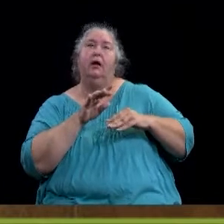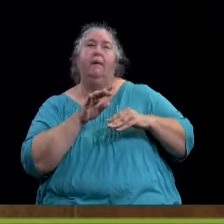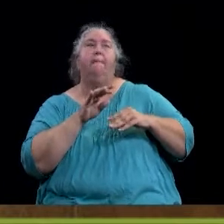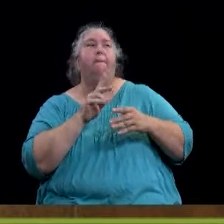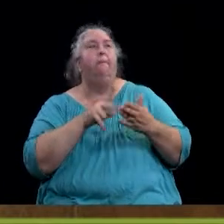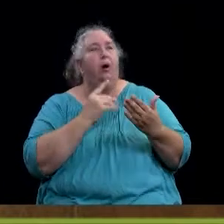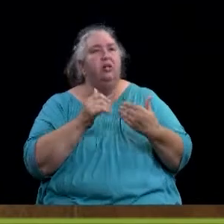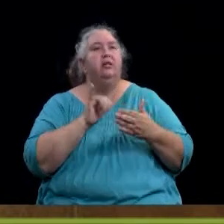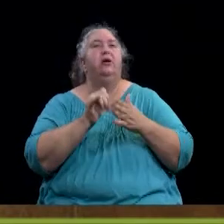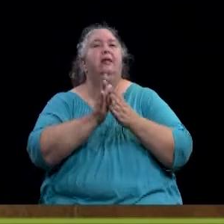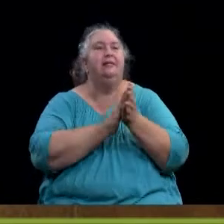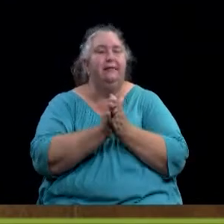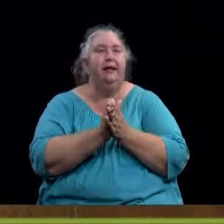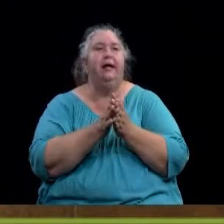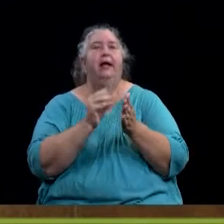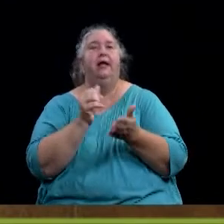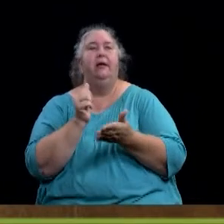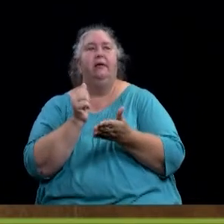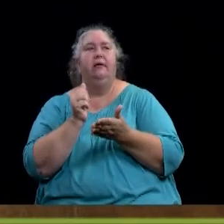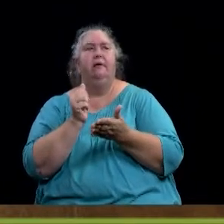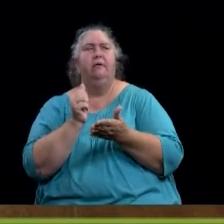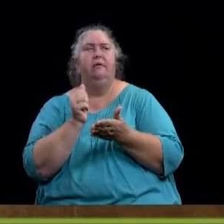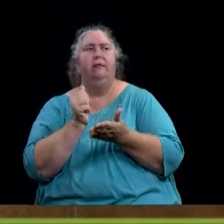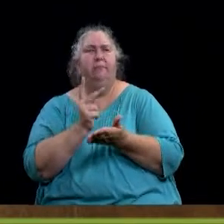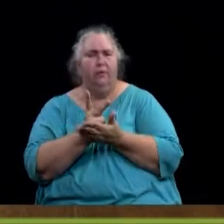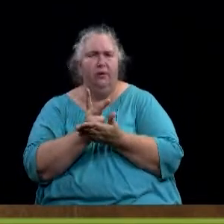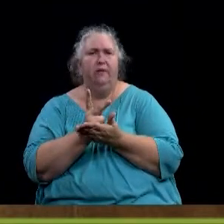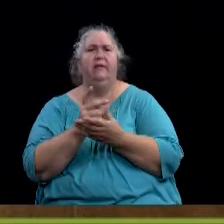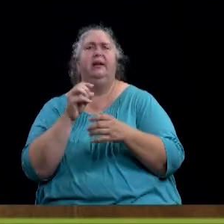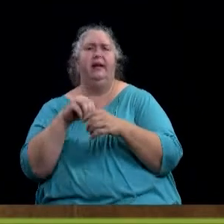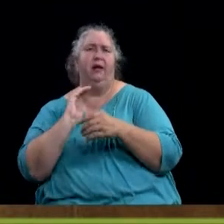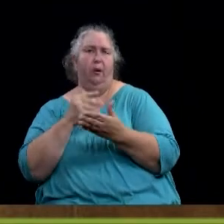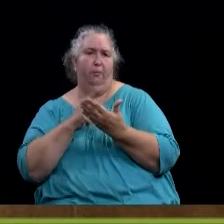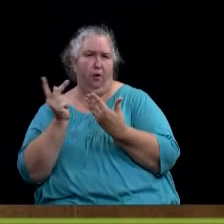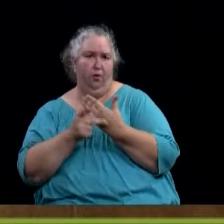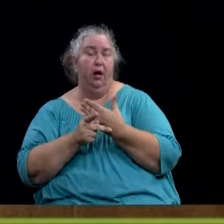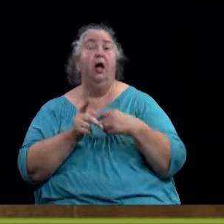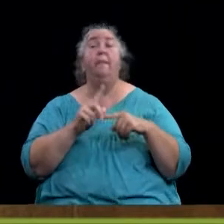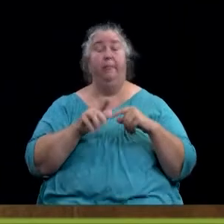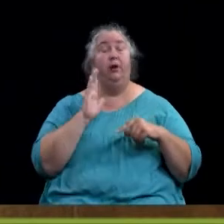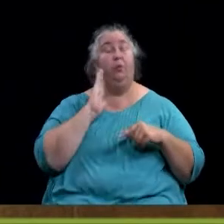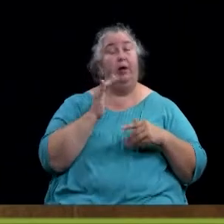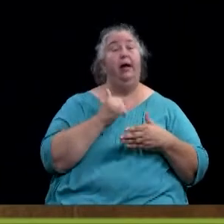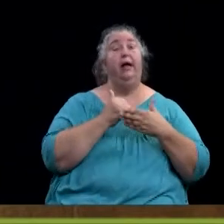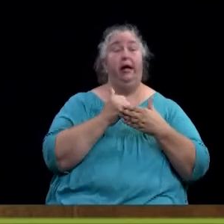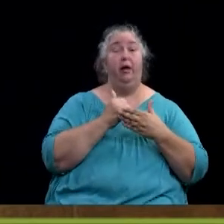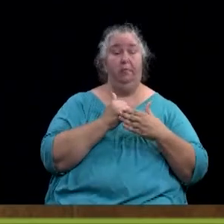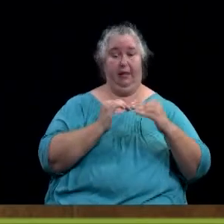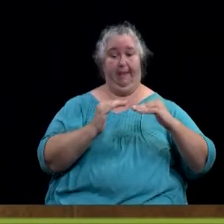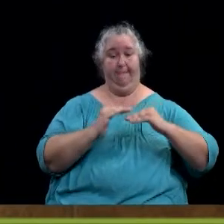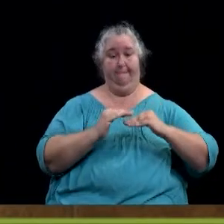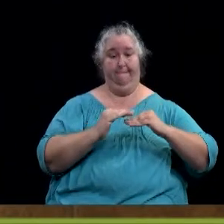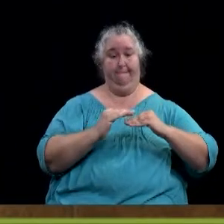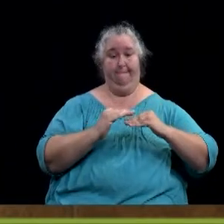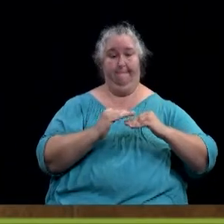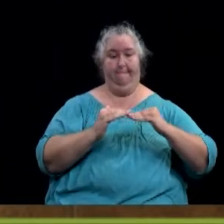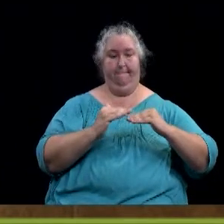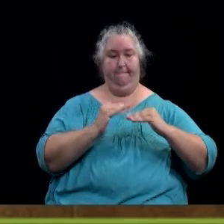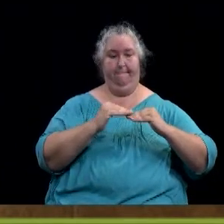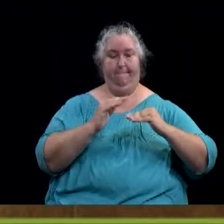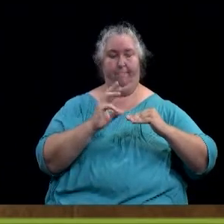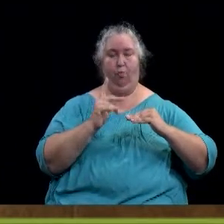program. And it will definitely bring the base wage closer to the averages seen in many of our economic development projects over the